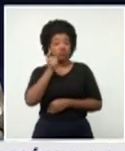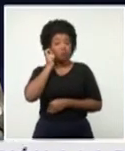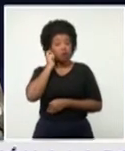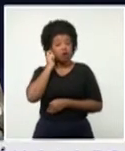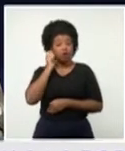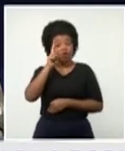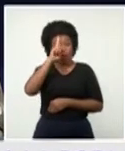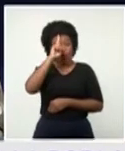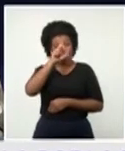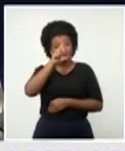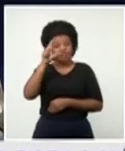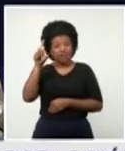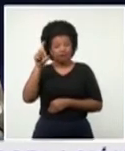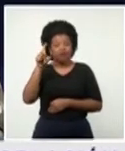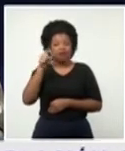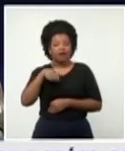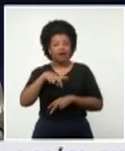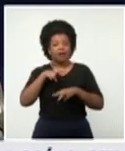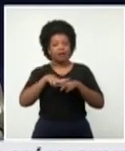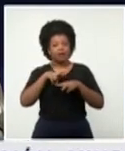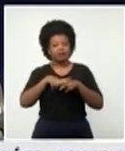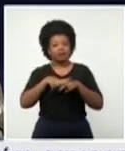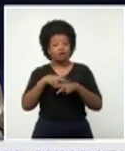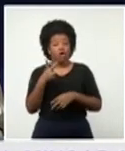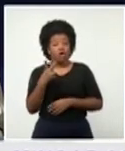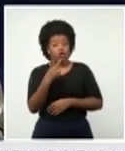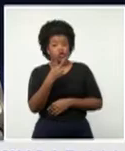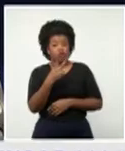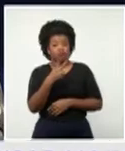in guarded condition.